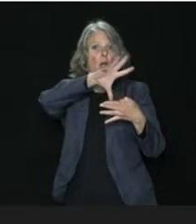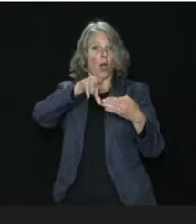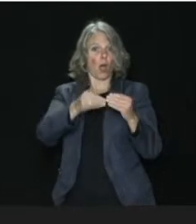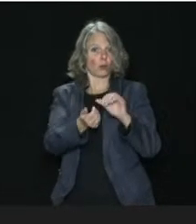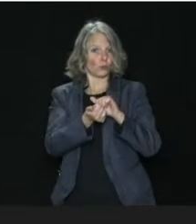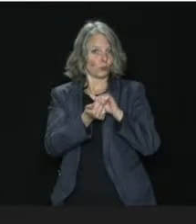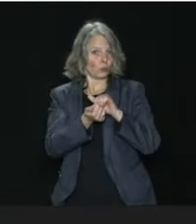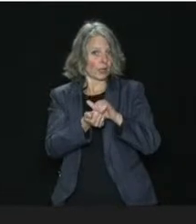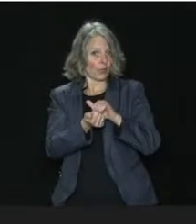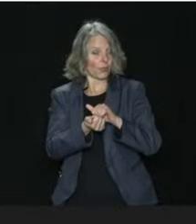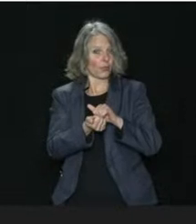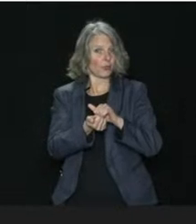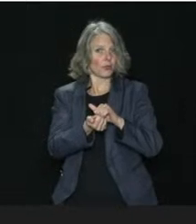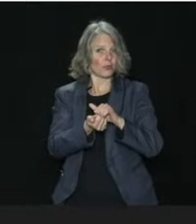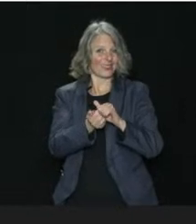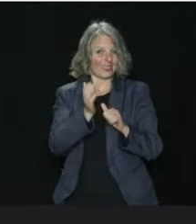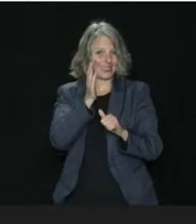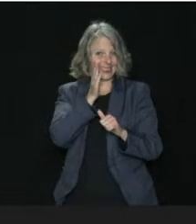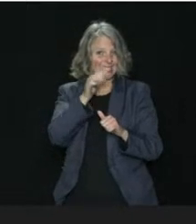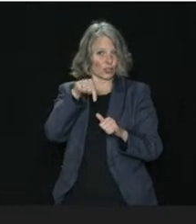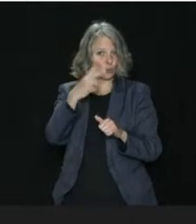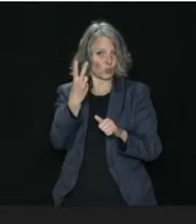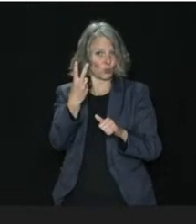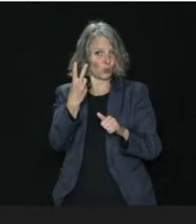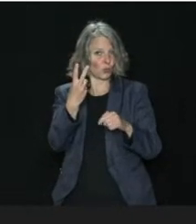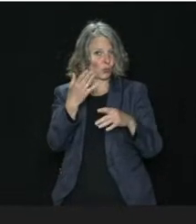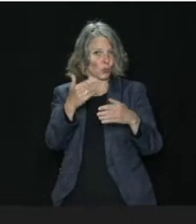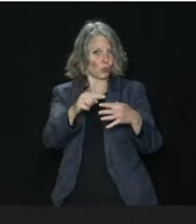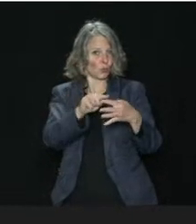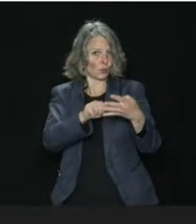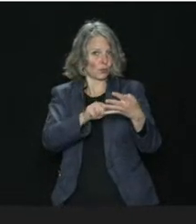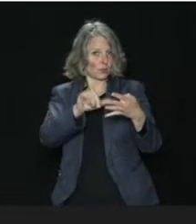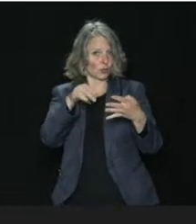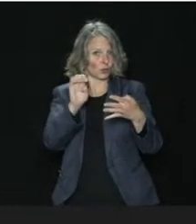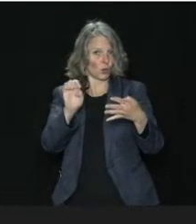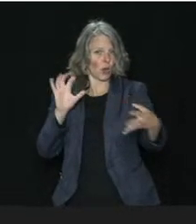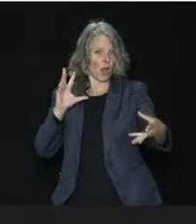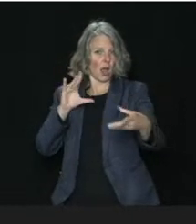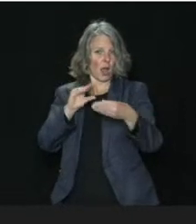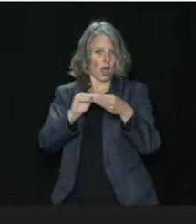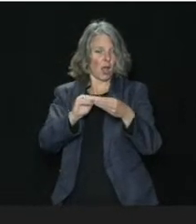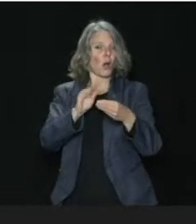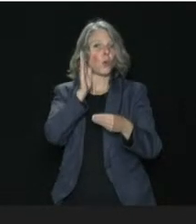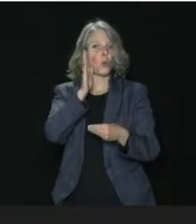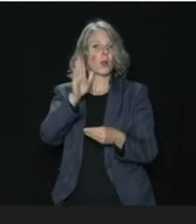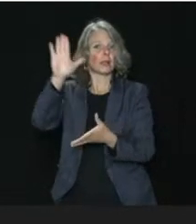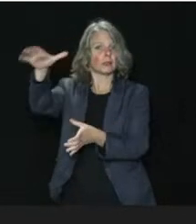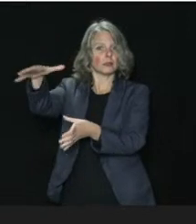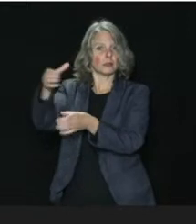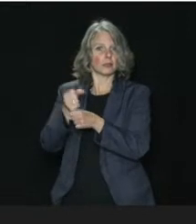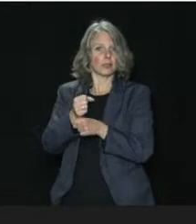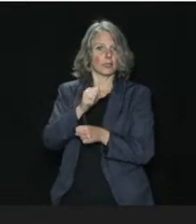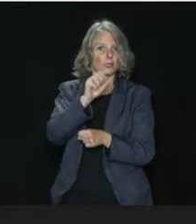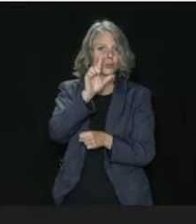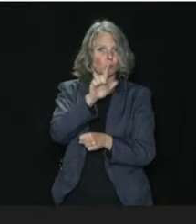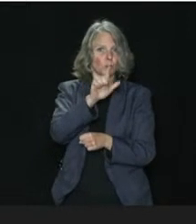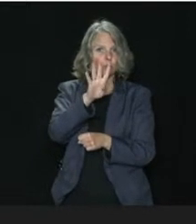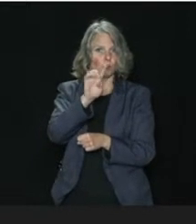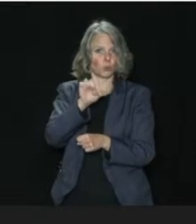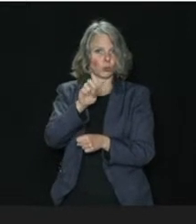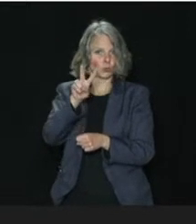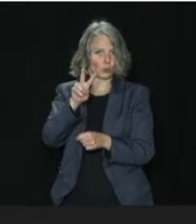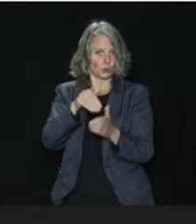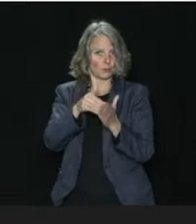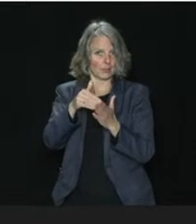for this quarter into the end of June, we are expecting 24.2 million doses